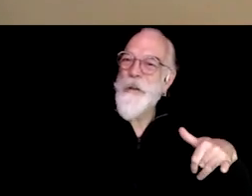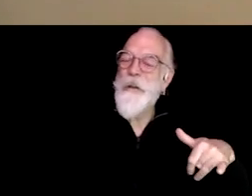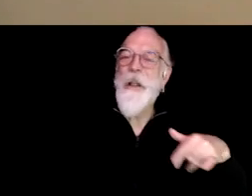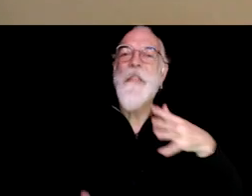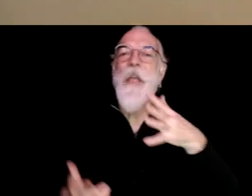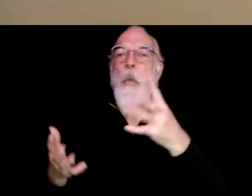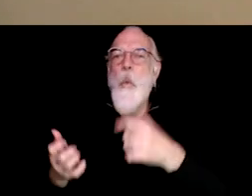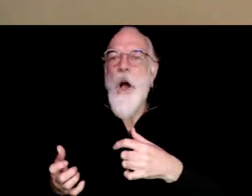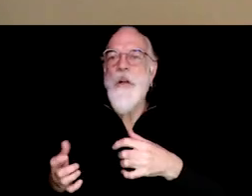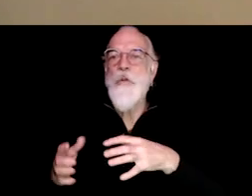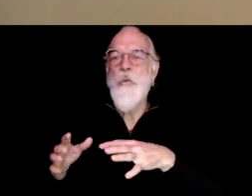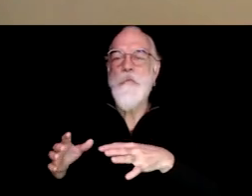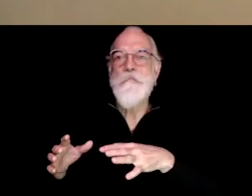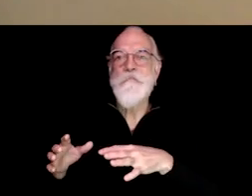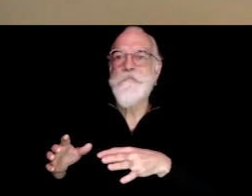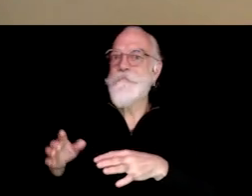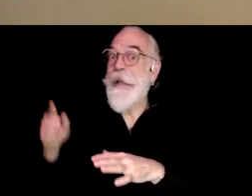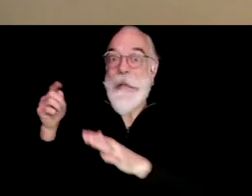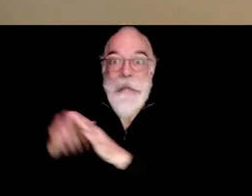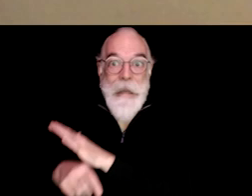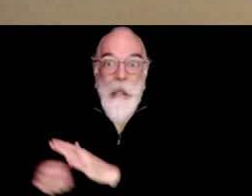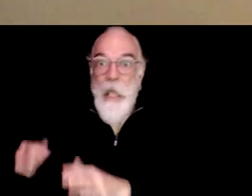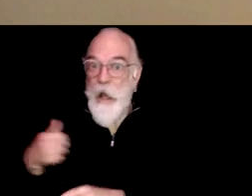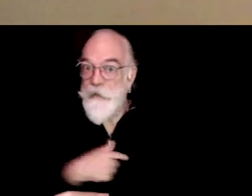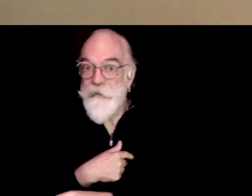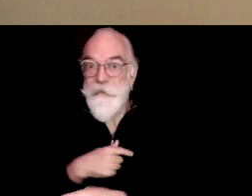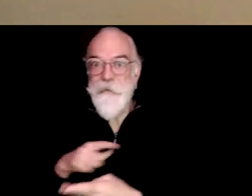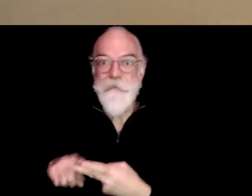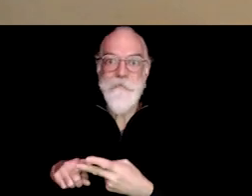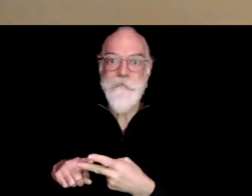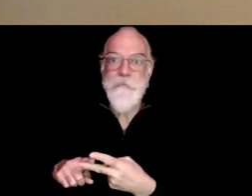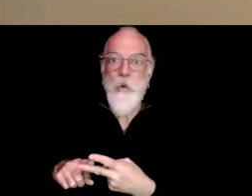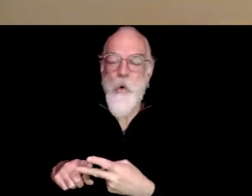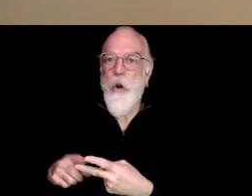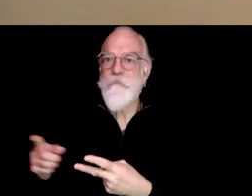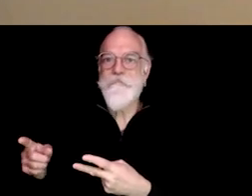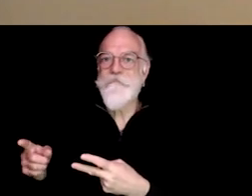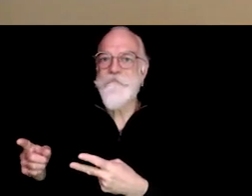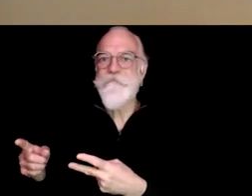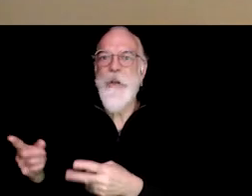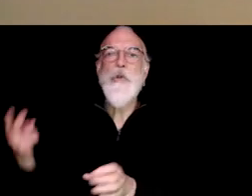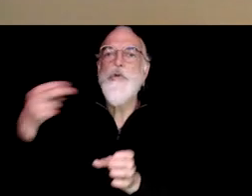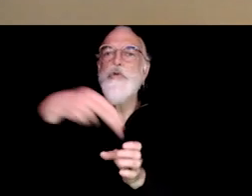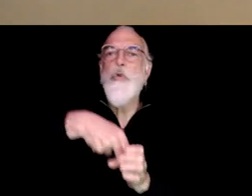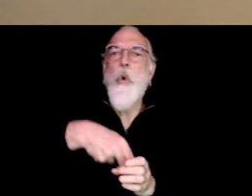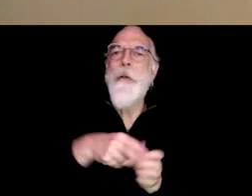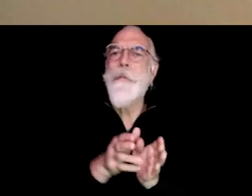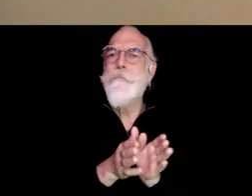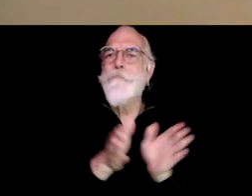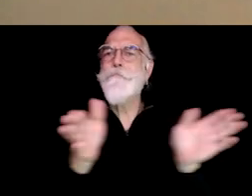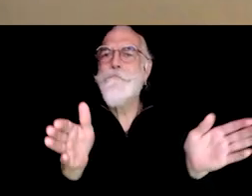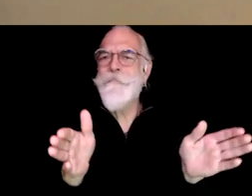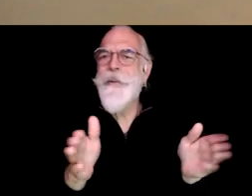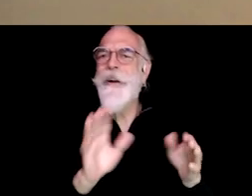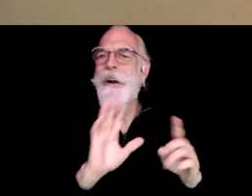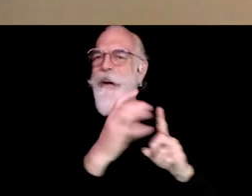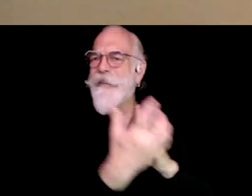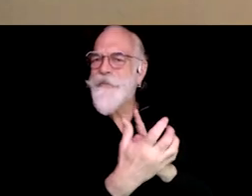They thought that we should either be dead or assimilated or